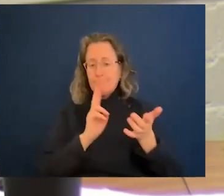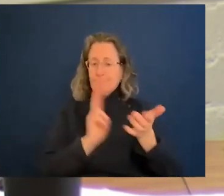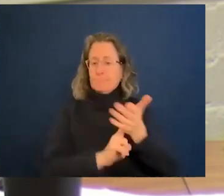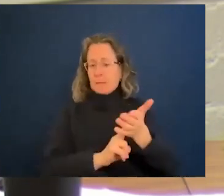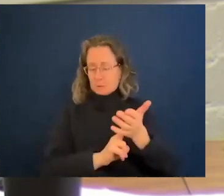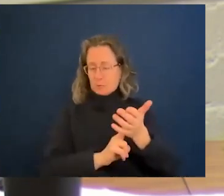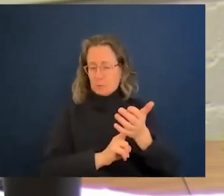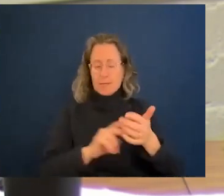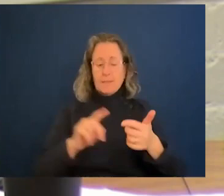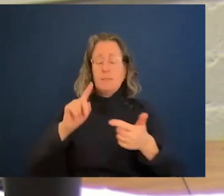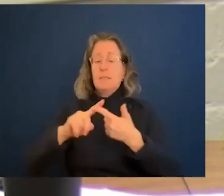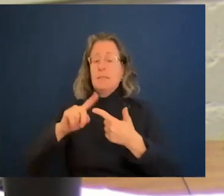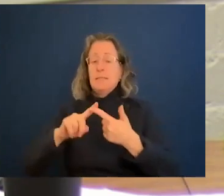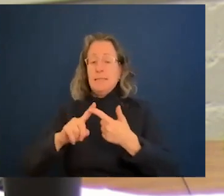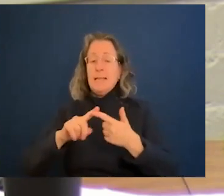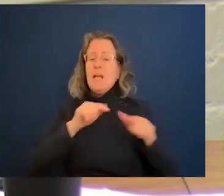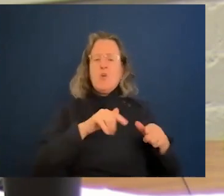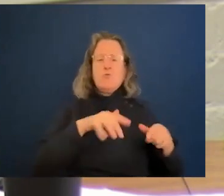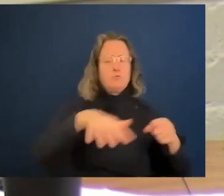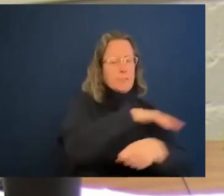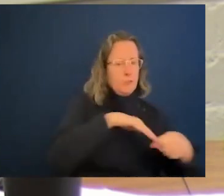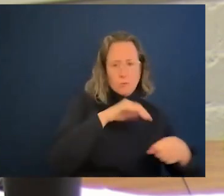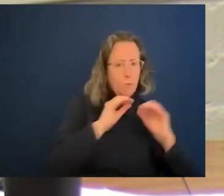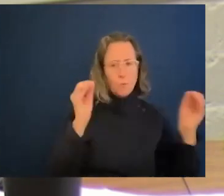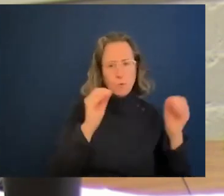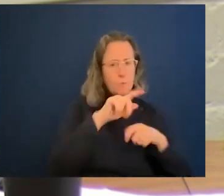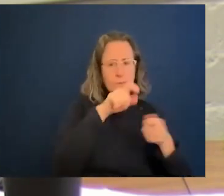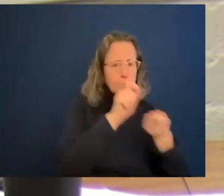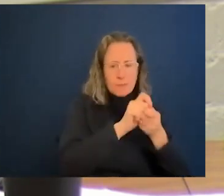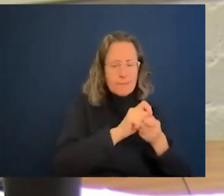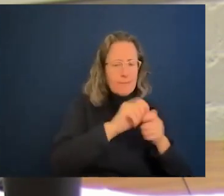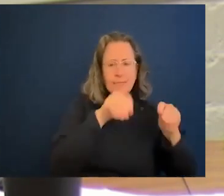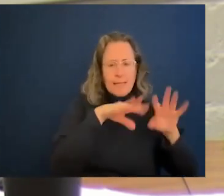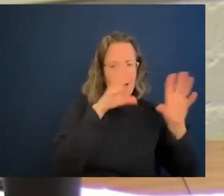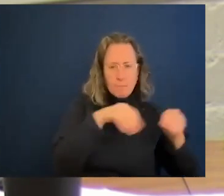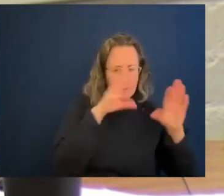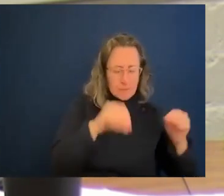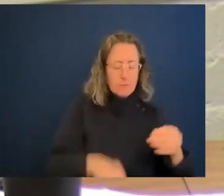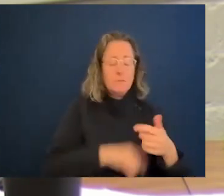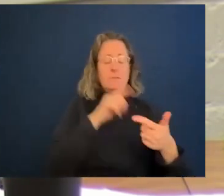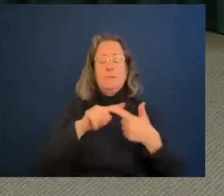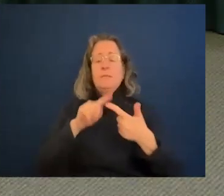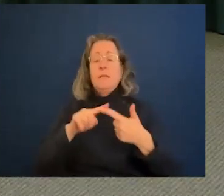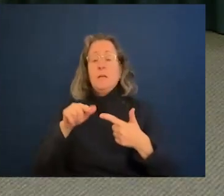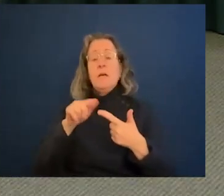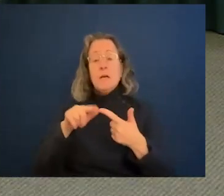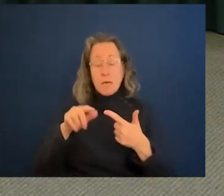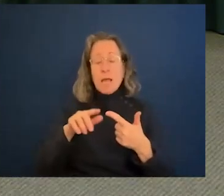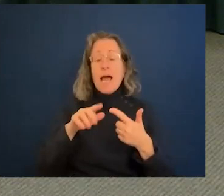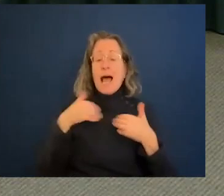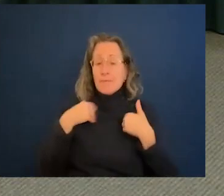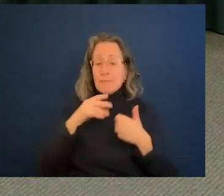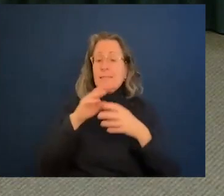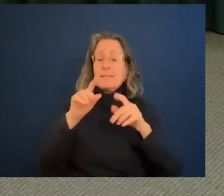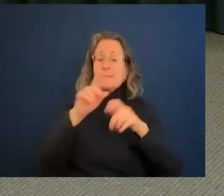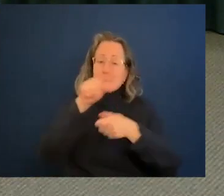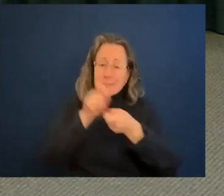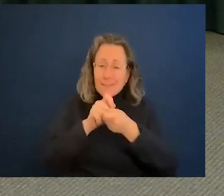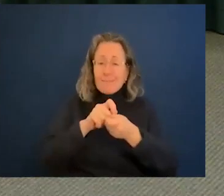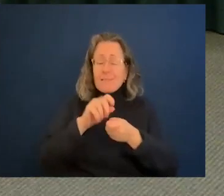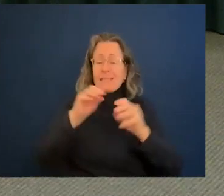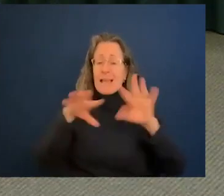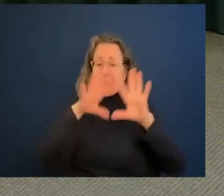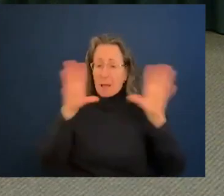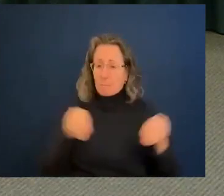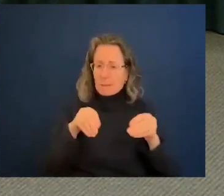EMS model and the third would be a fully Municipal EMS so there are two options there that I recognize